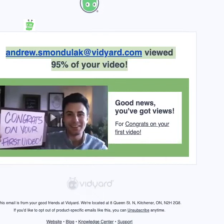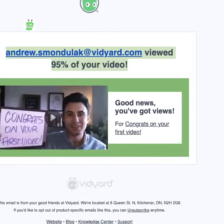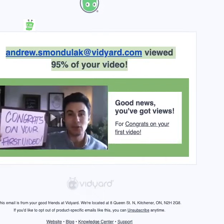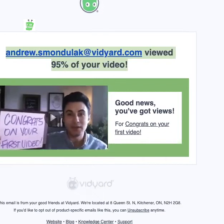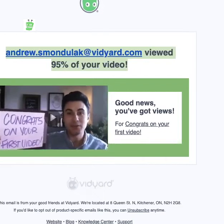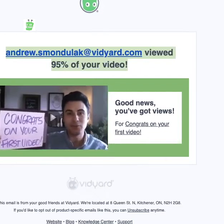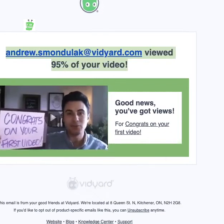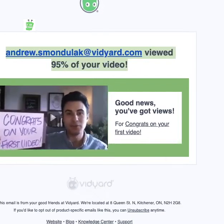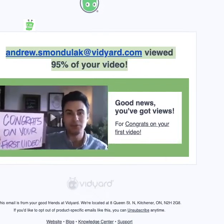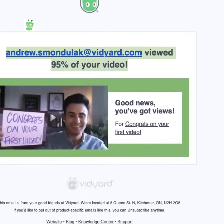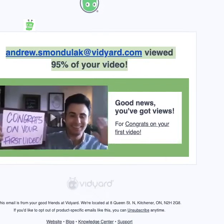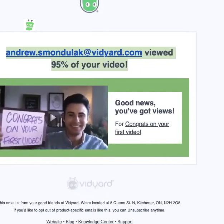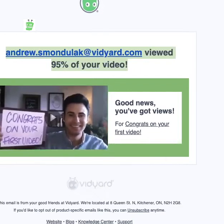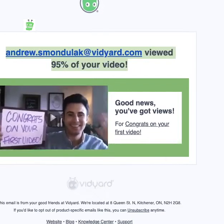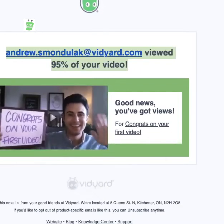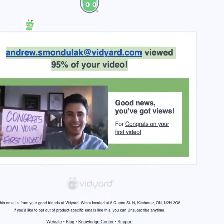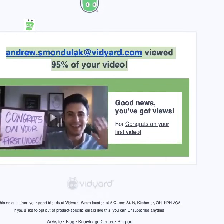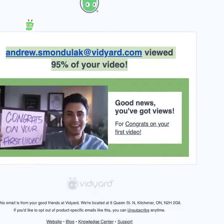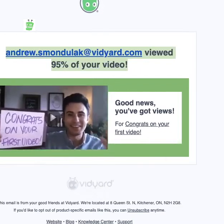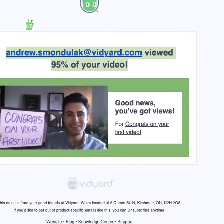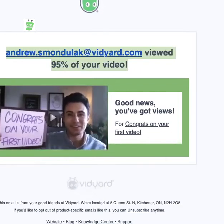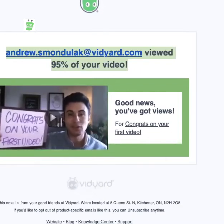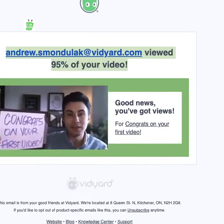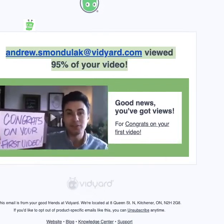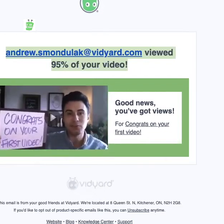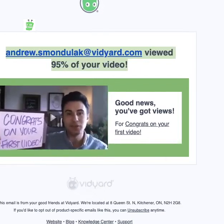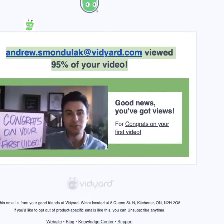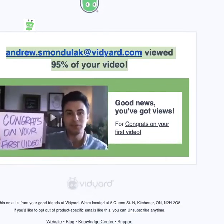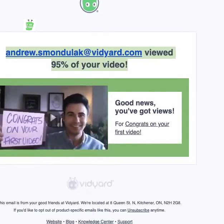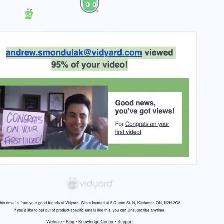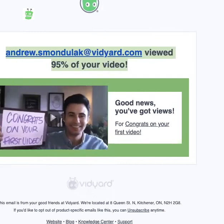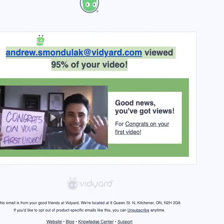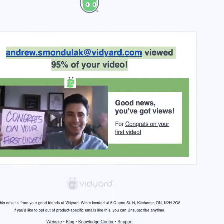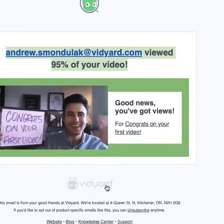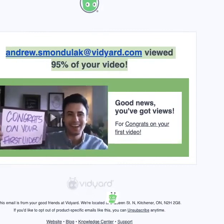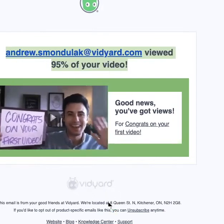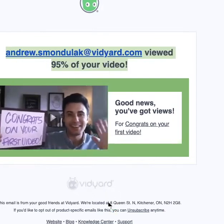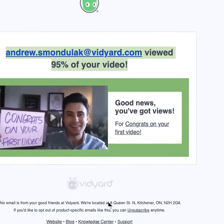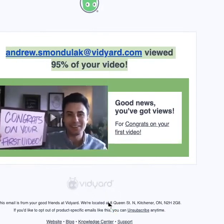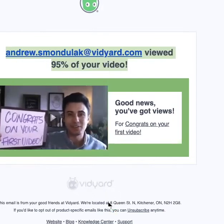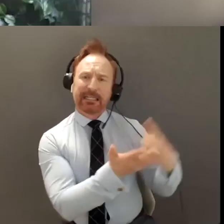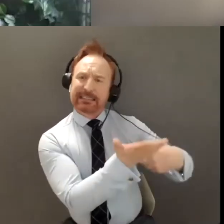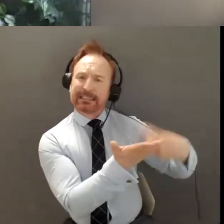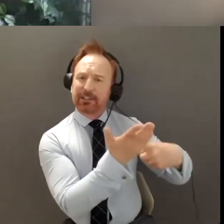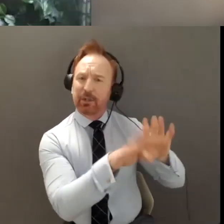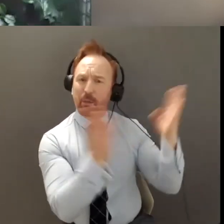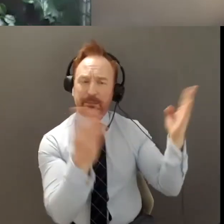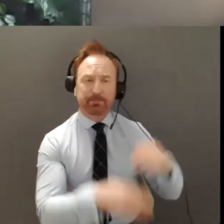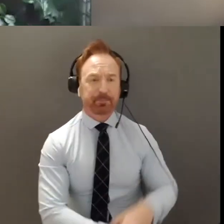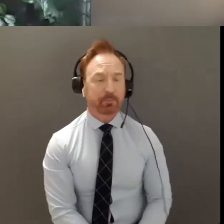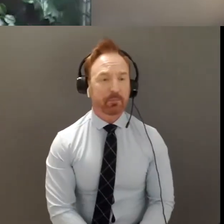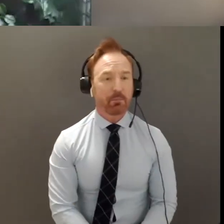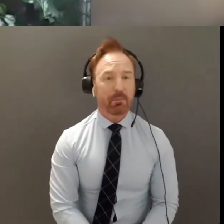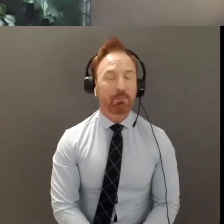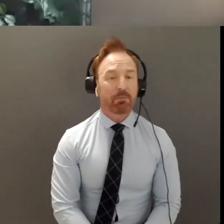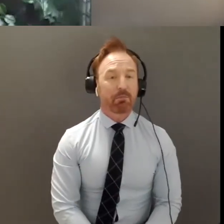think? So it's an easy way to kind of get in the door and open up that conversation. So I did go